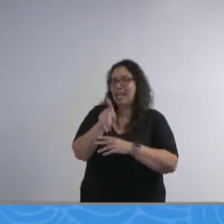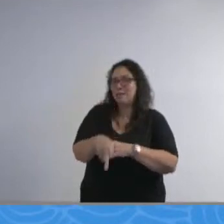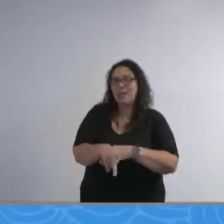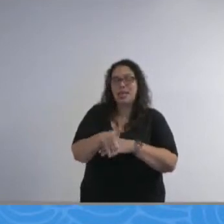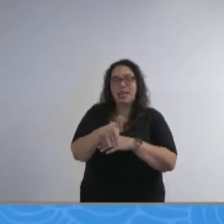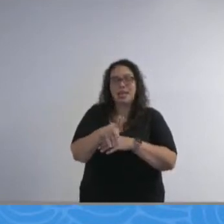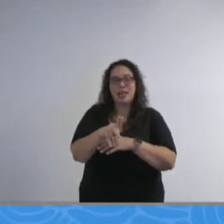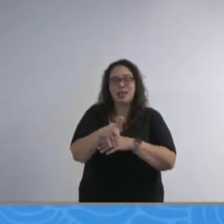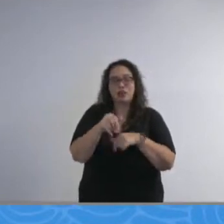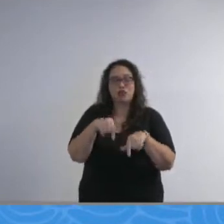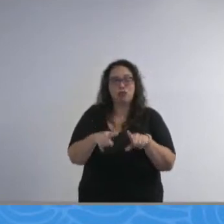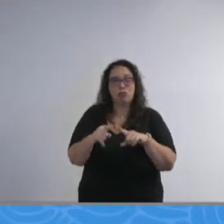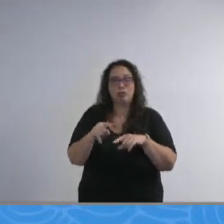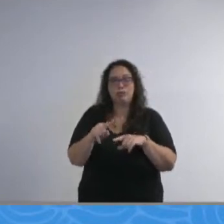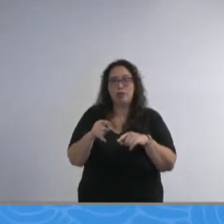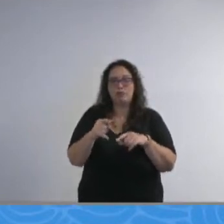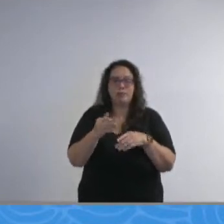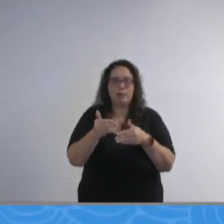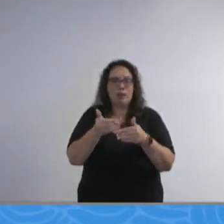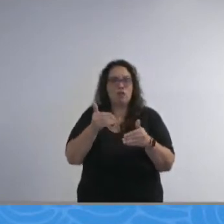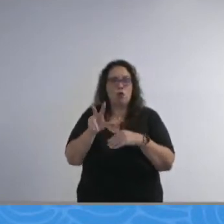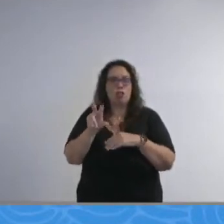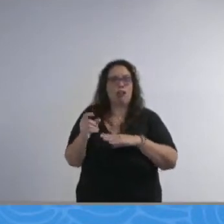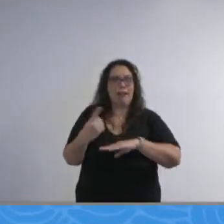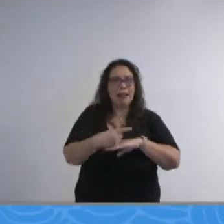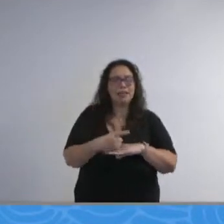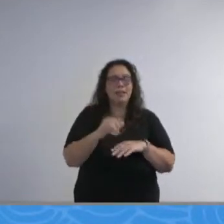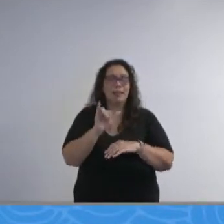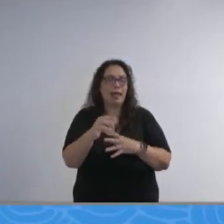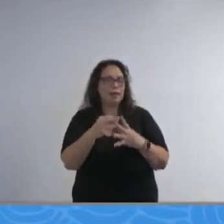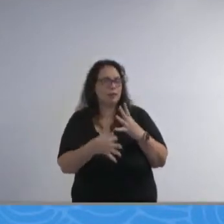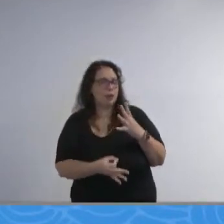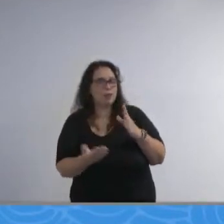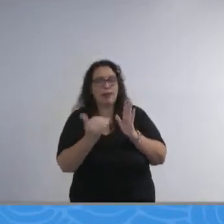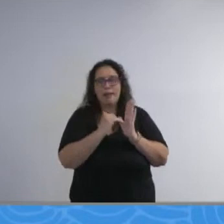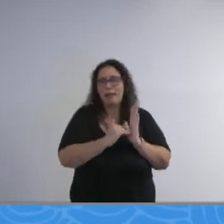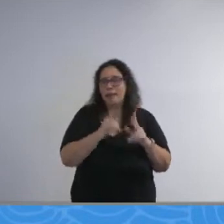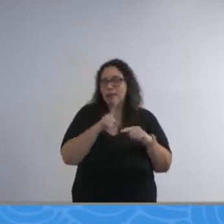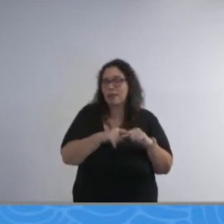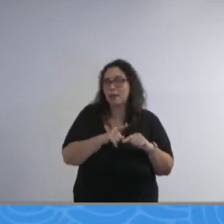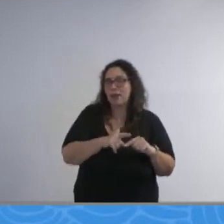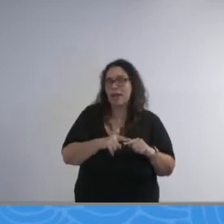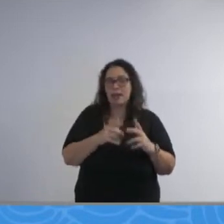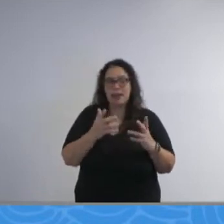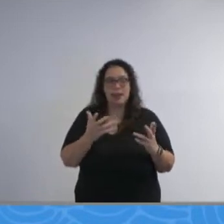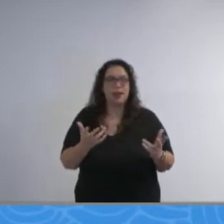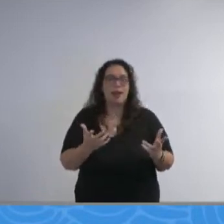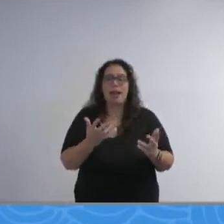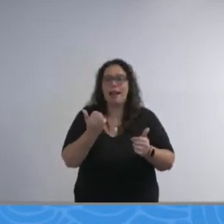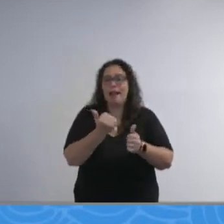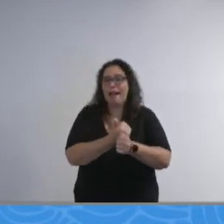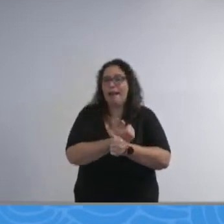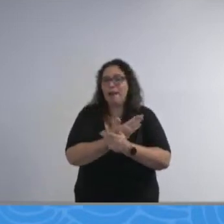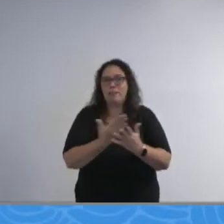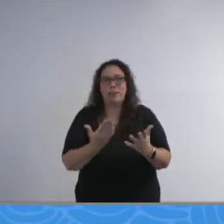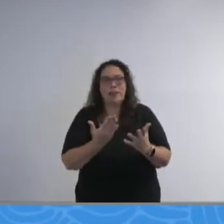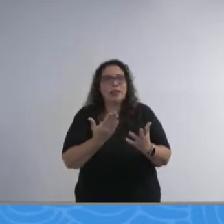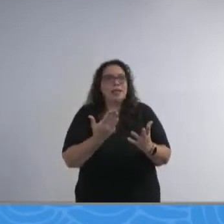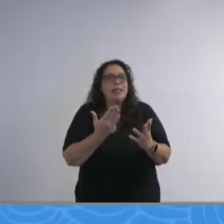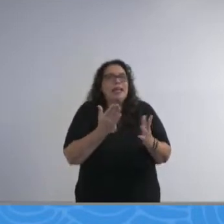within 30 days. So that would be an option to them. And again, depending on every